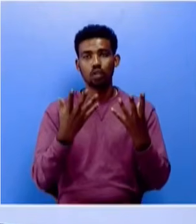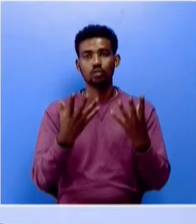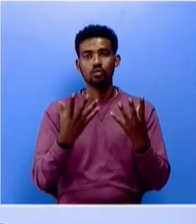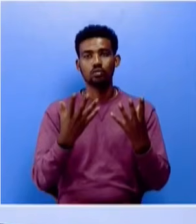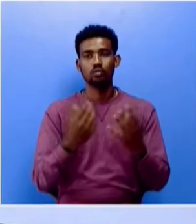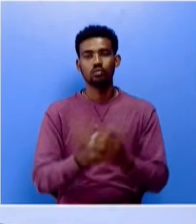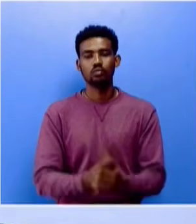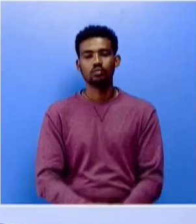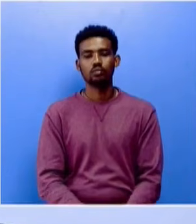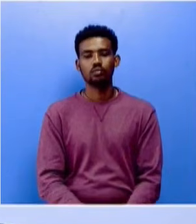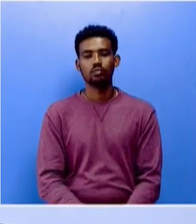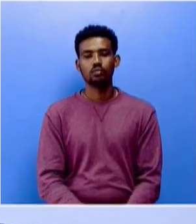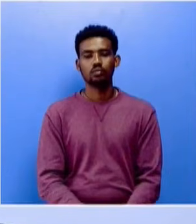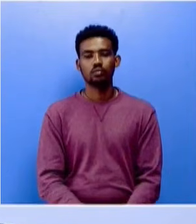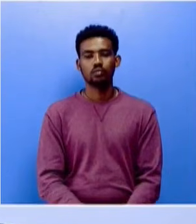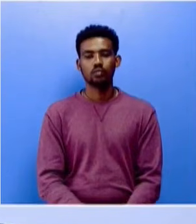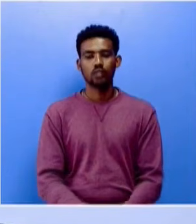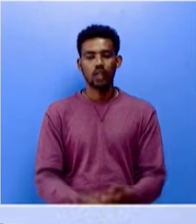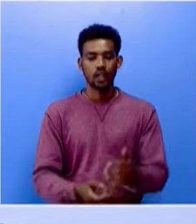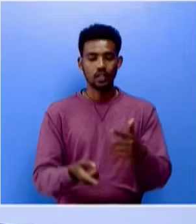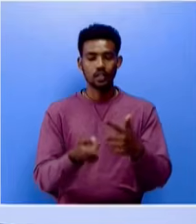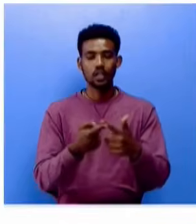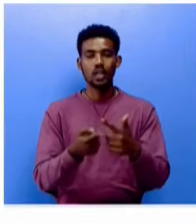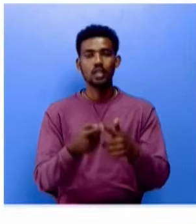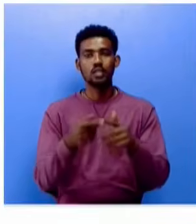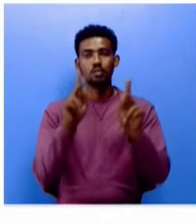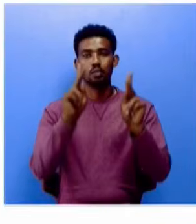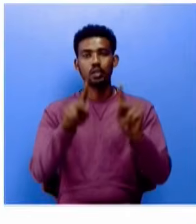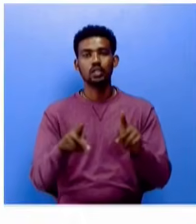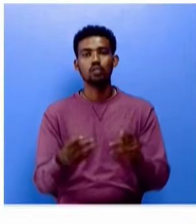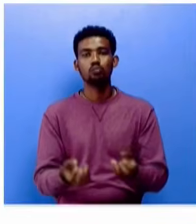plural. Should plus subject plus